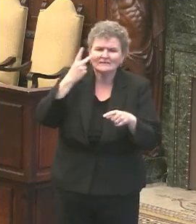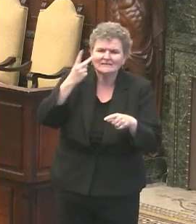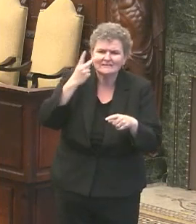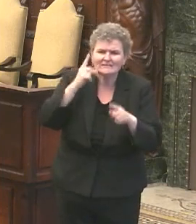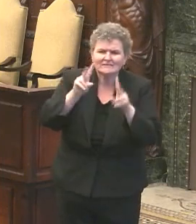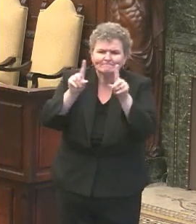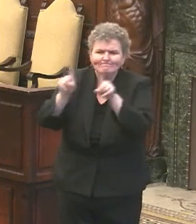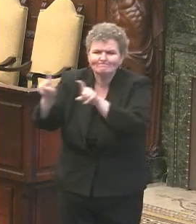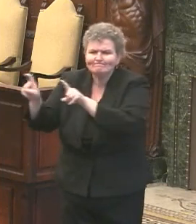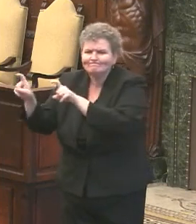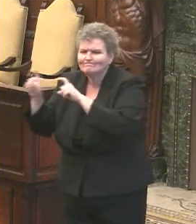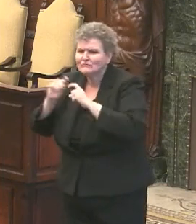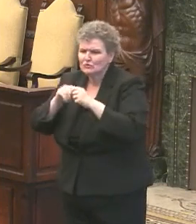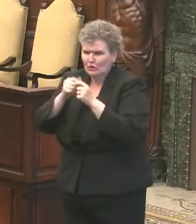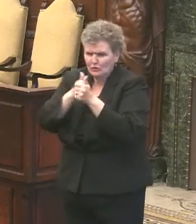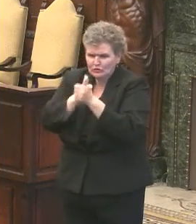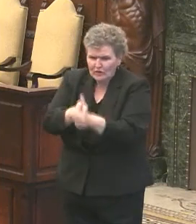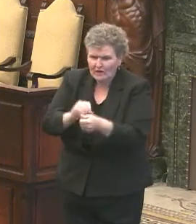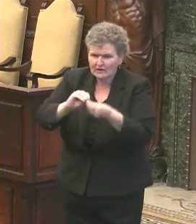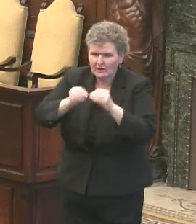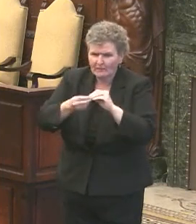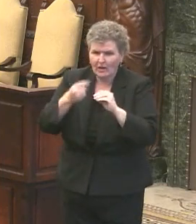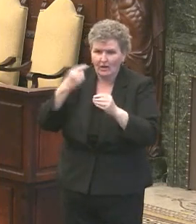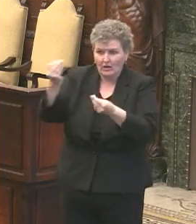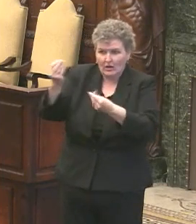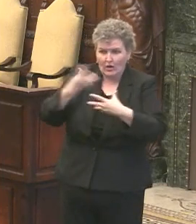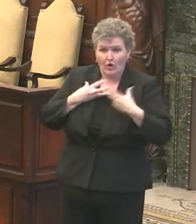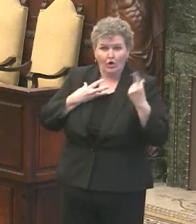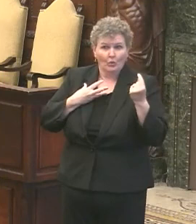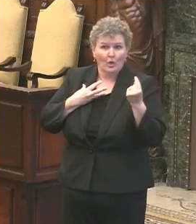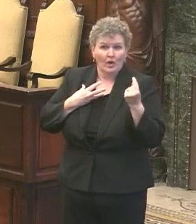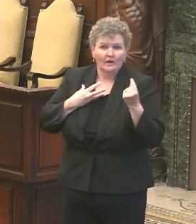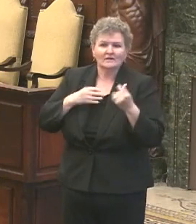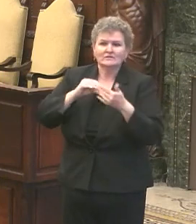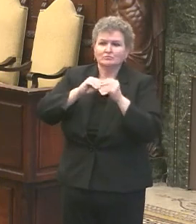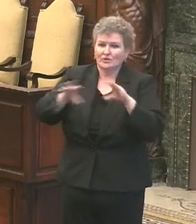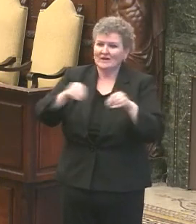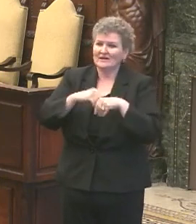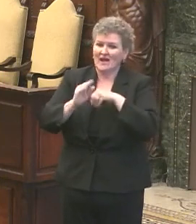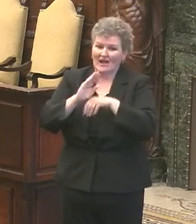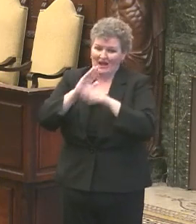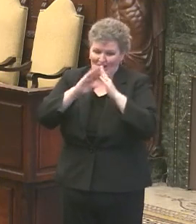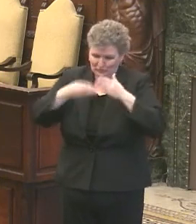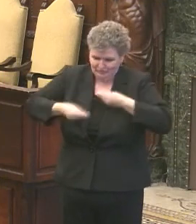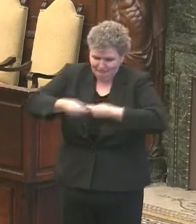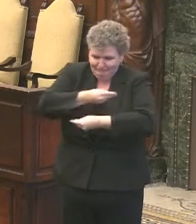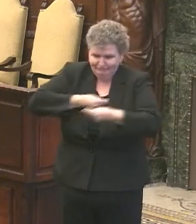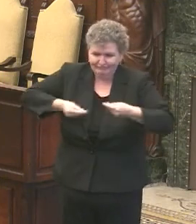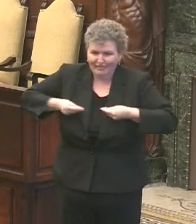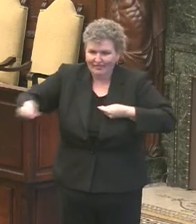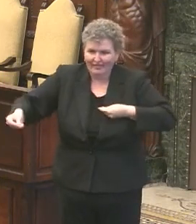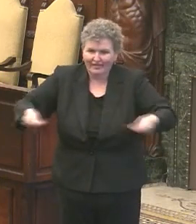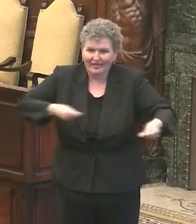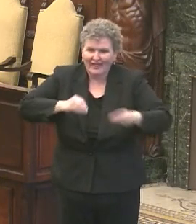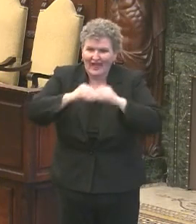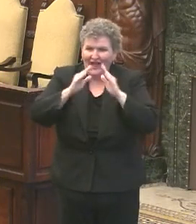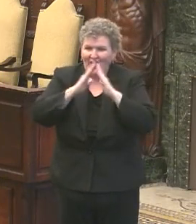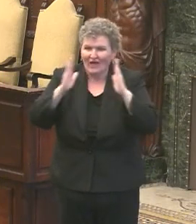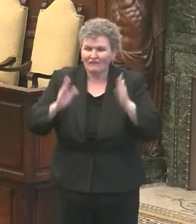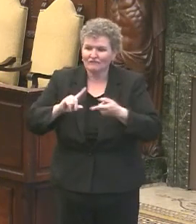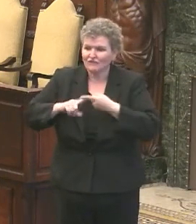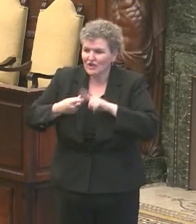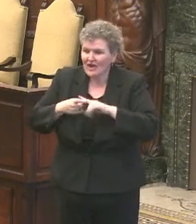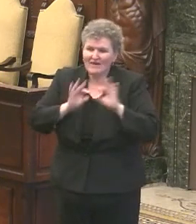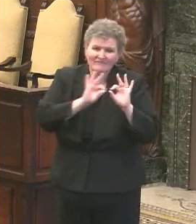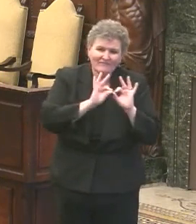part of contact tracing. We know the virus is spreading within households, it's spreading among relatives and among friends, and it's spreading in